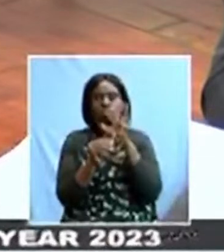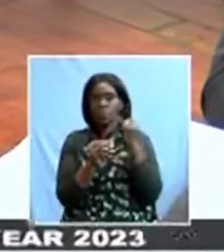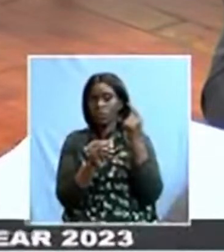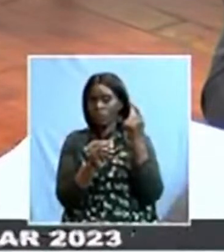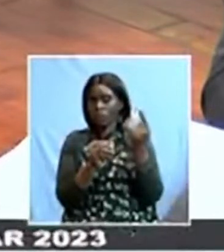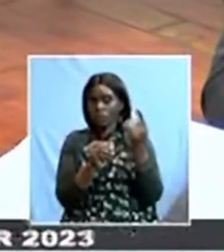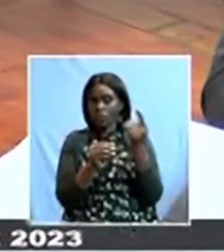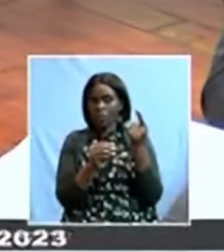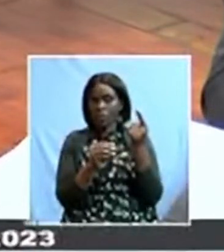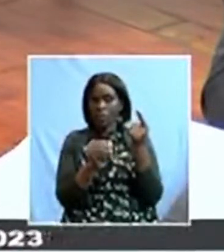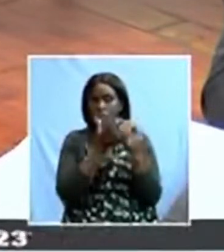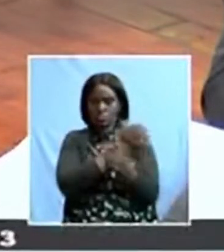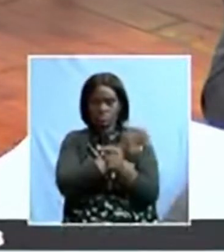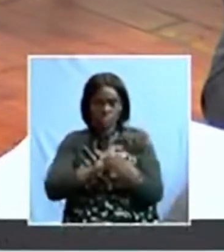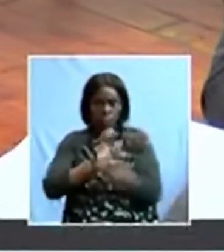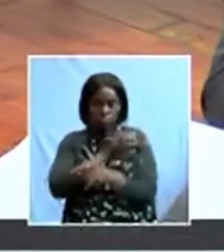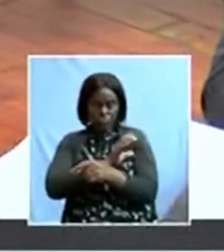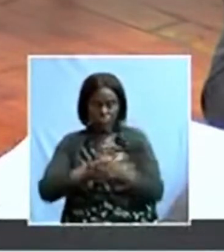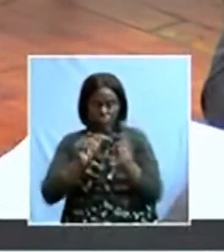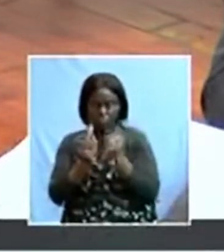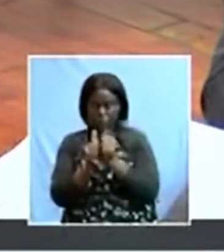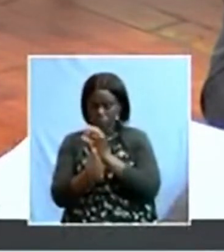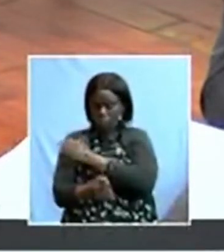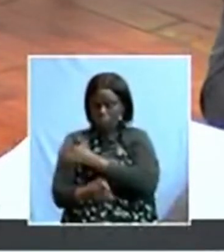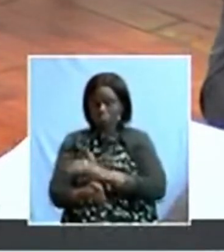the computers and the